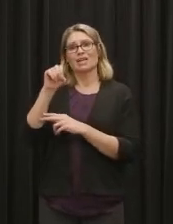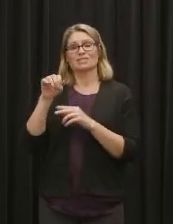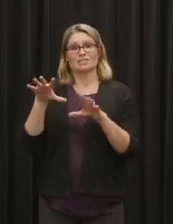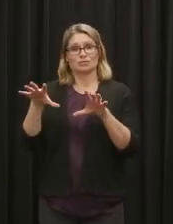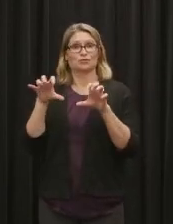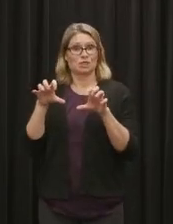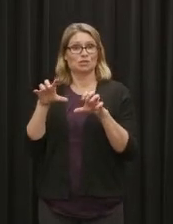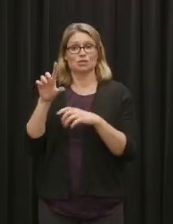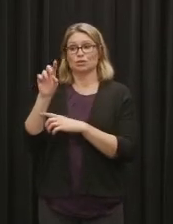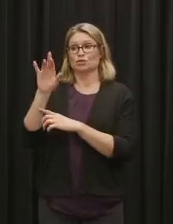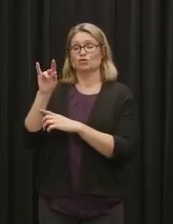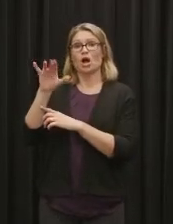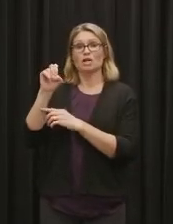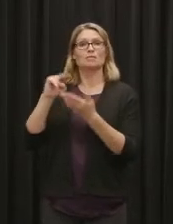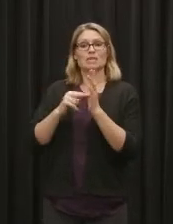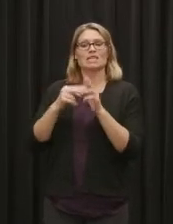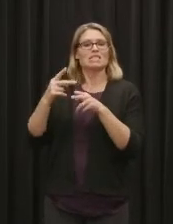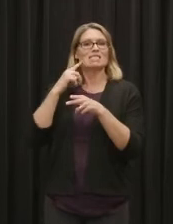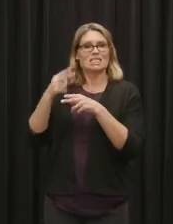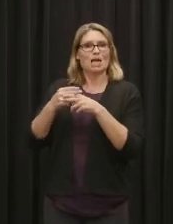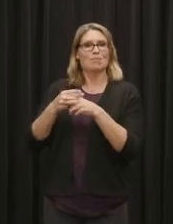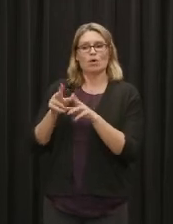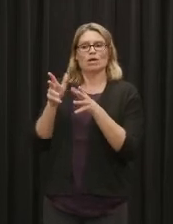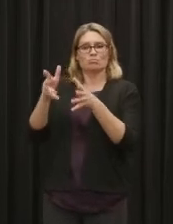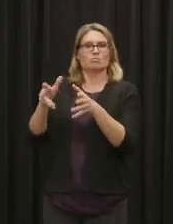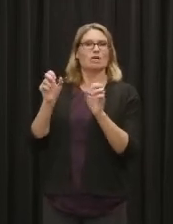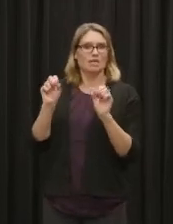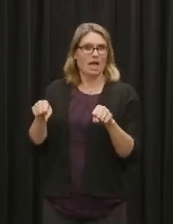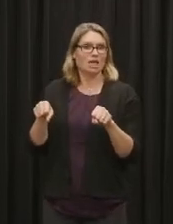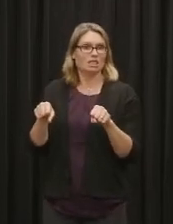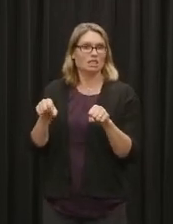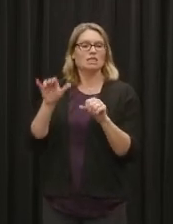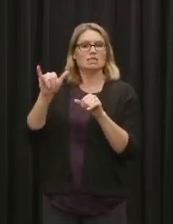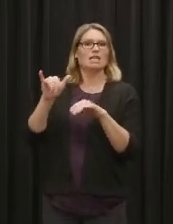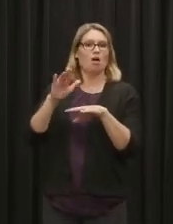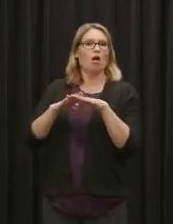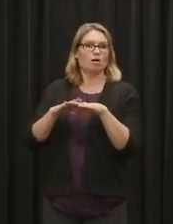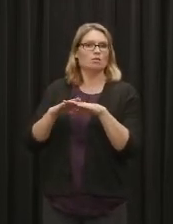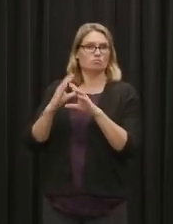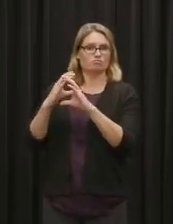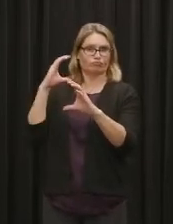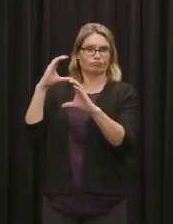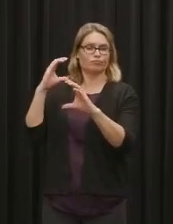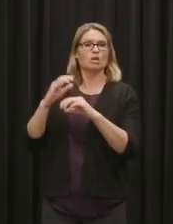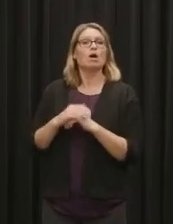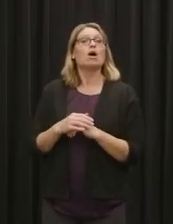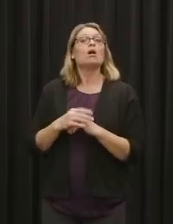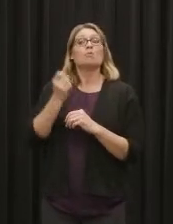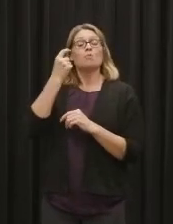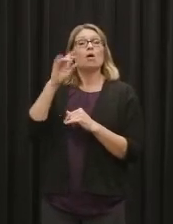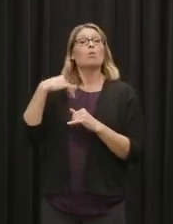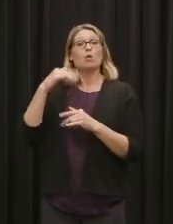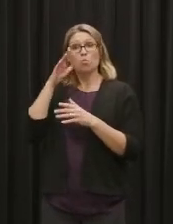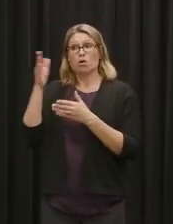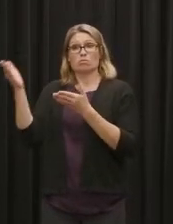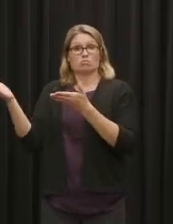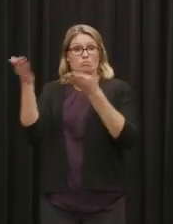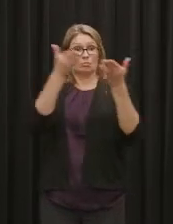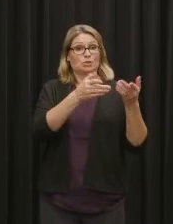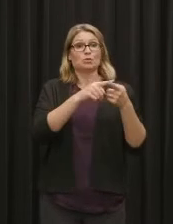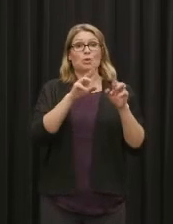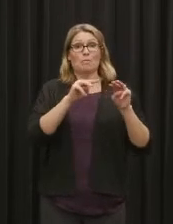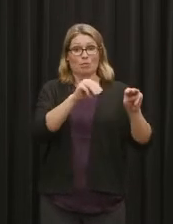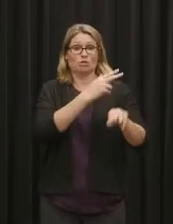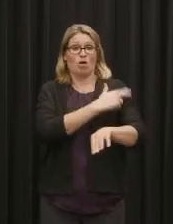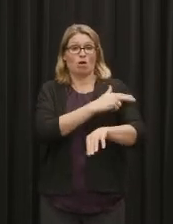be stored temporarily. The biggest constraint we have right now is we will receive them at the Miramichi